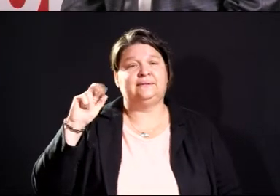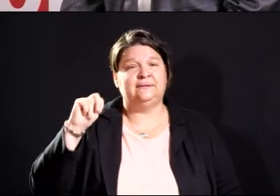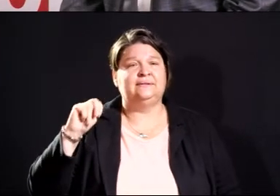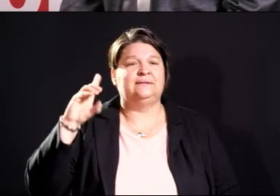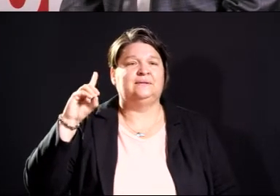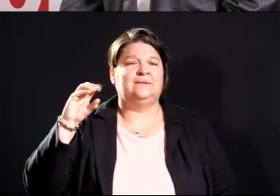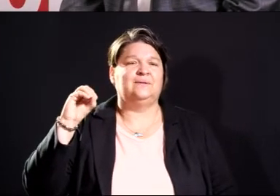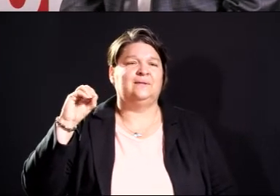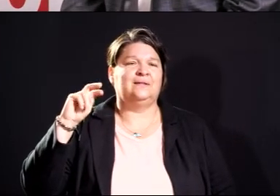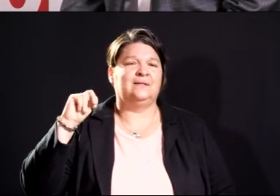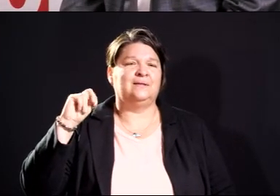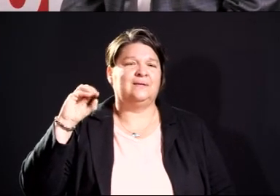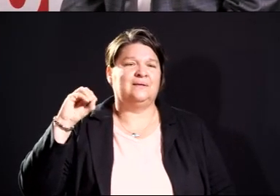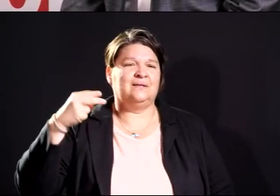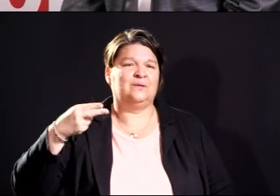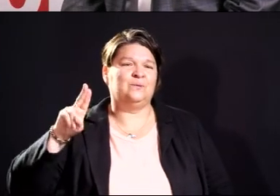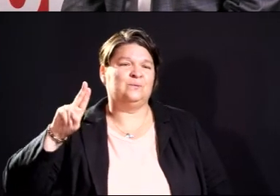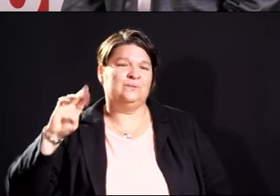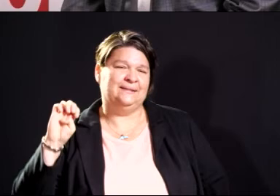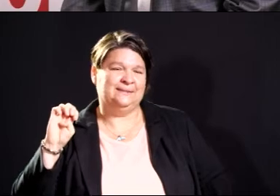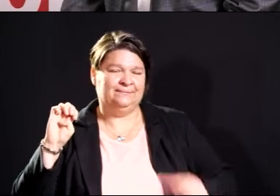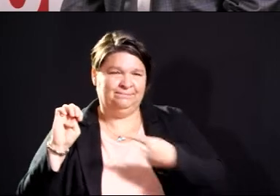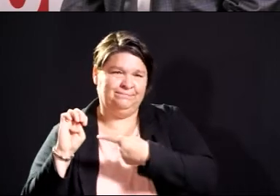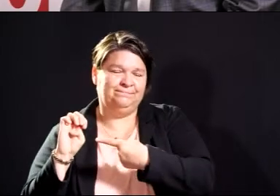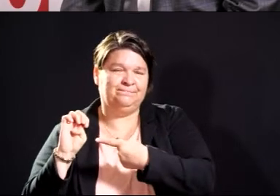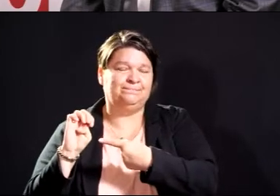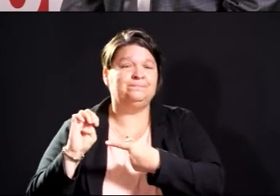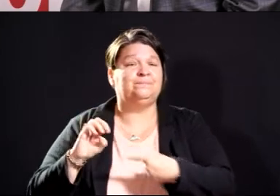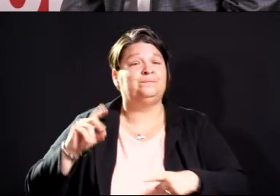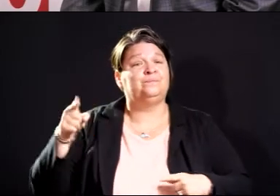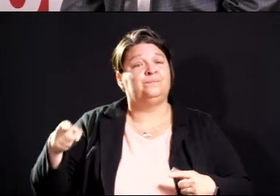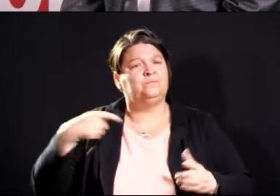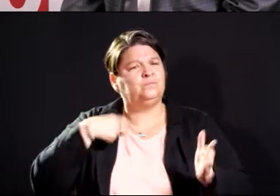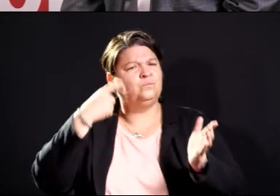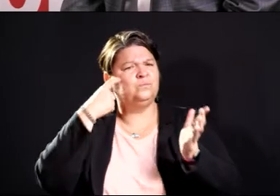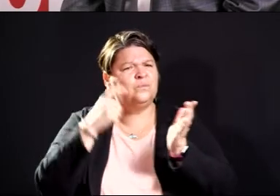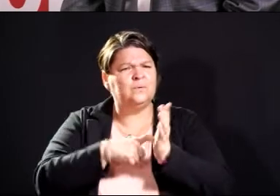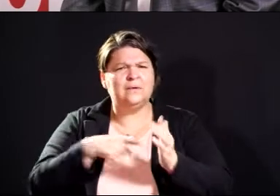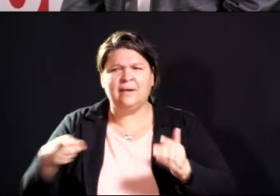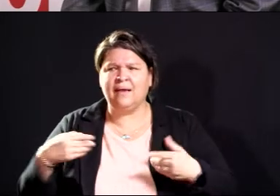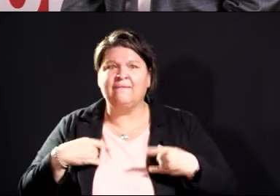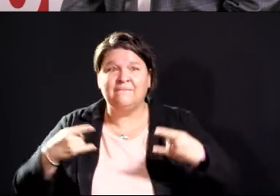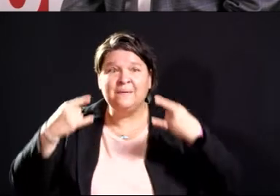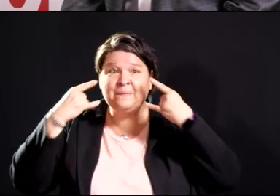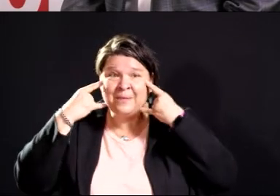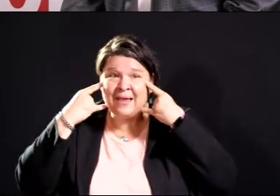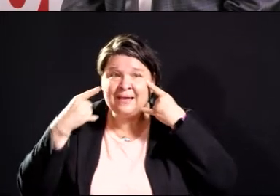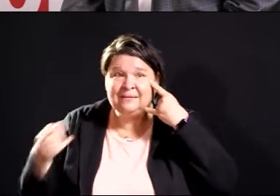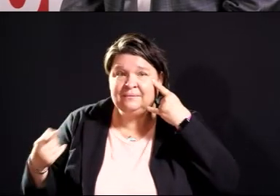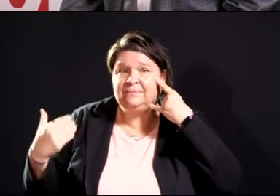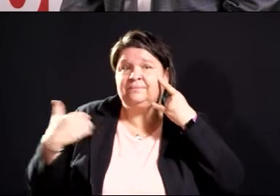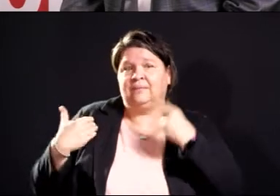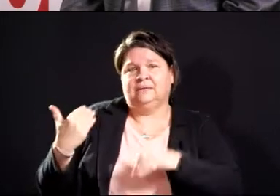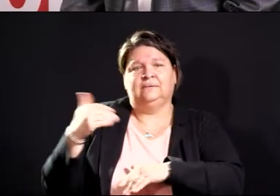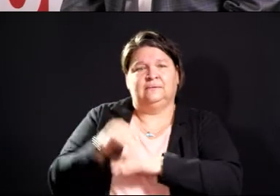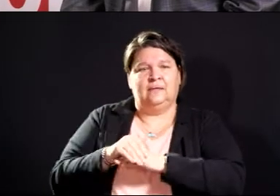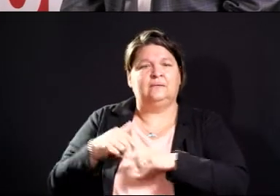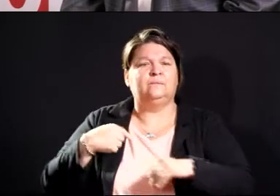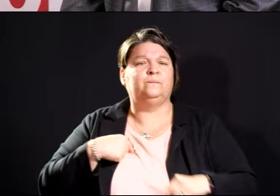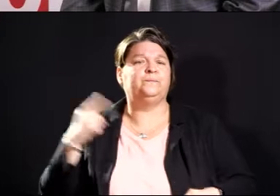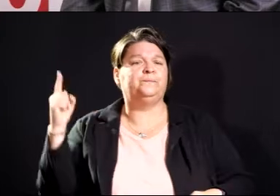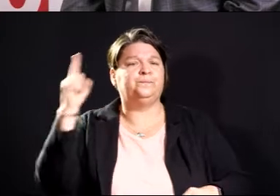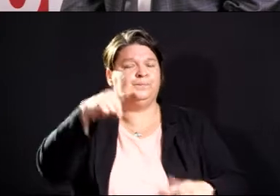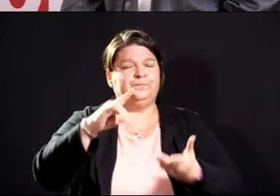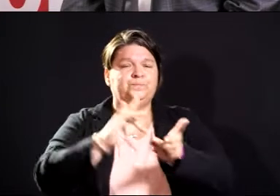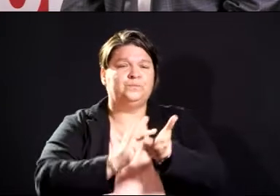time being. We want you to know we want you to wear them when you go out of your house. I went to the drugstore last night and wore mine, and a lot of people had their